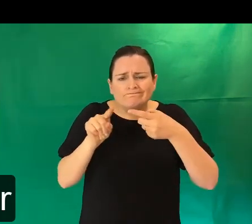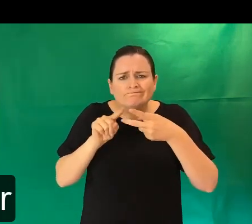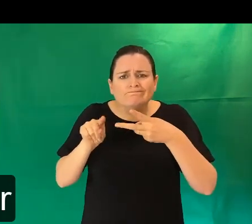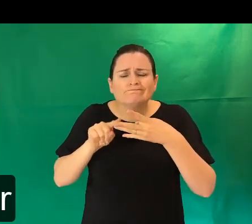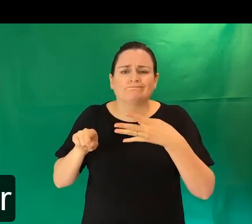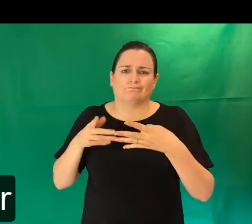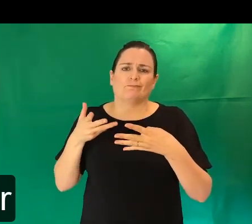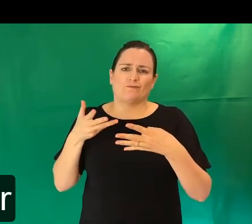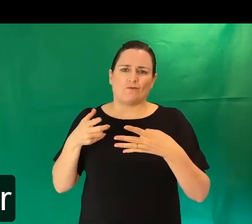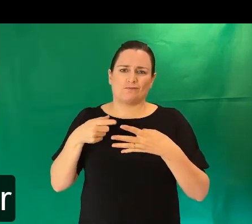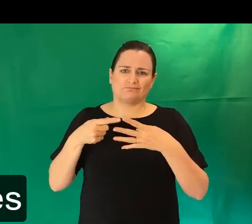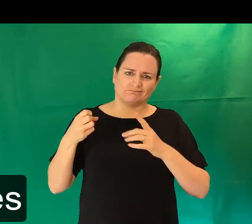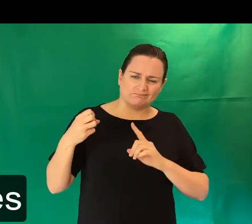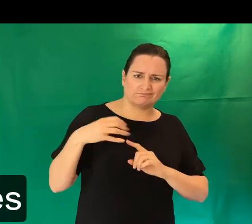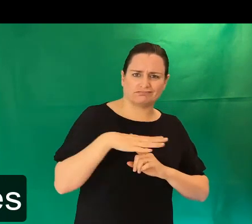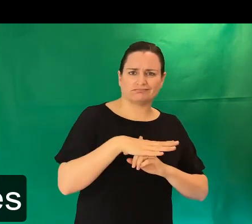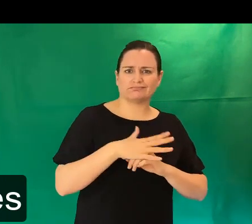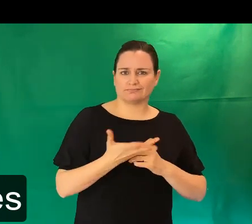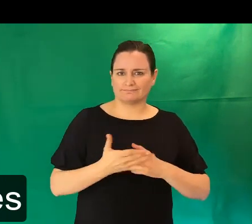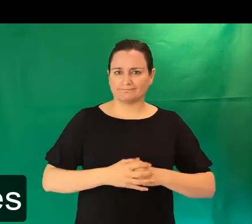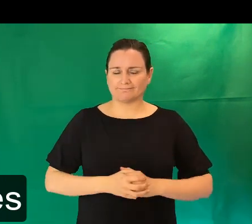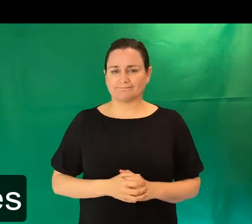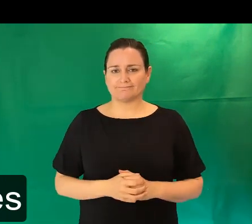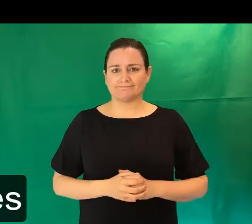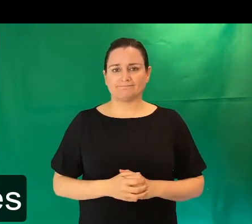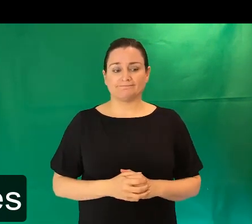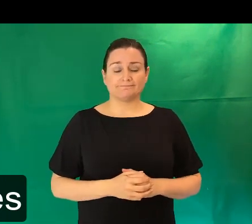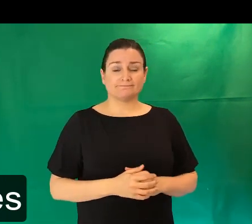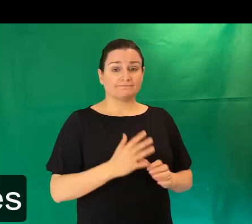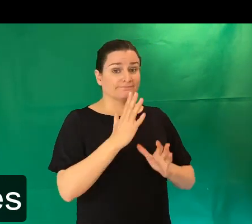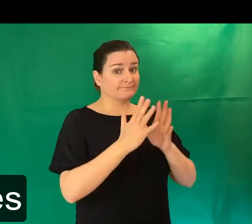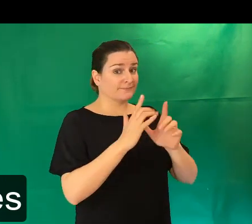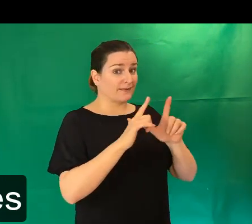factors. What is different for sign languages is that